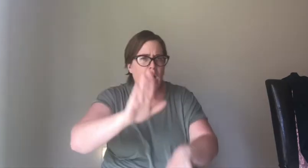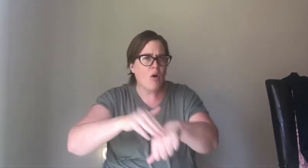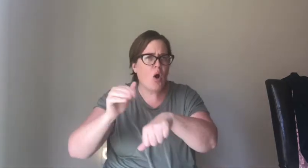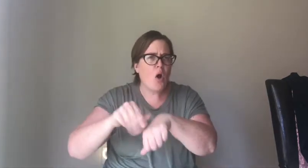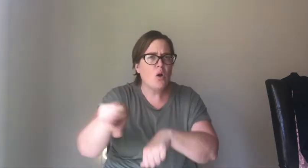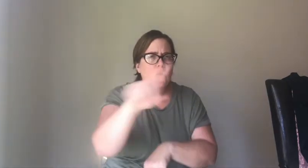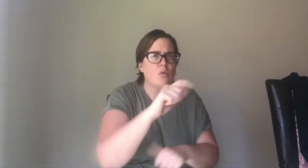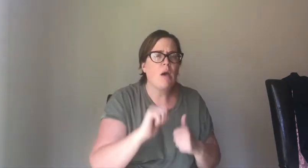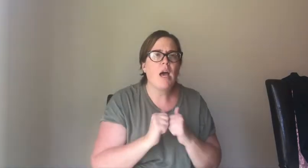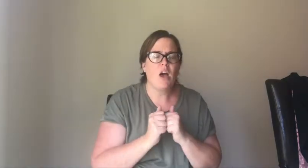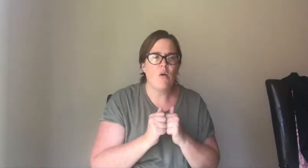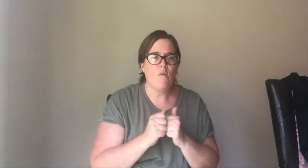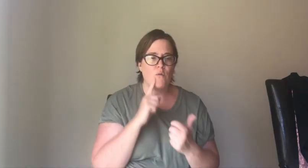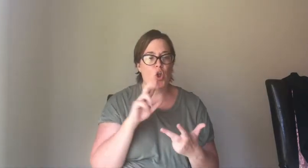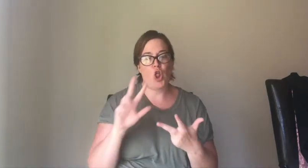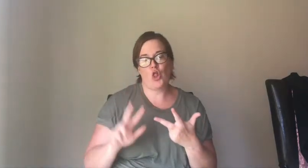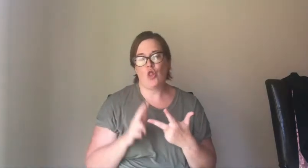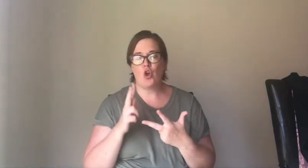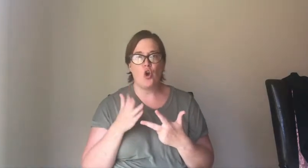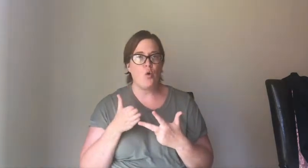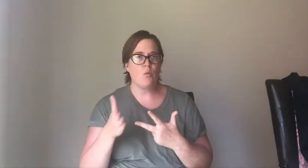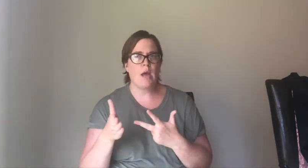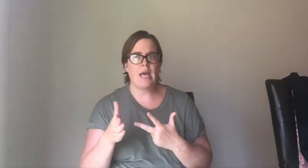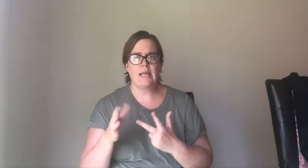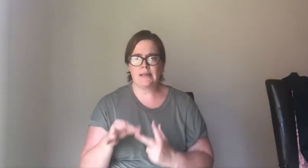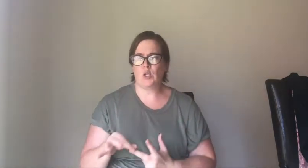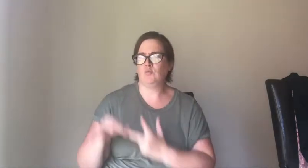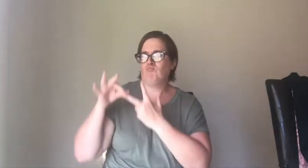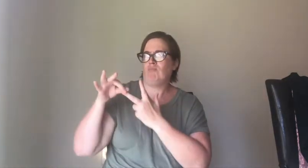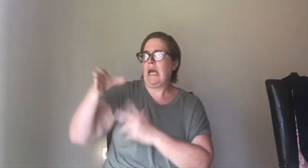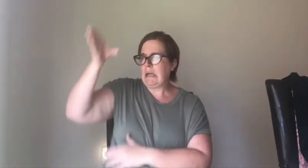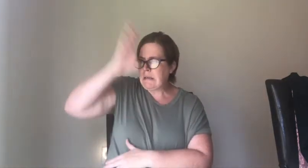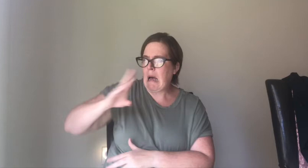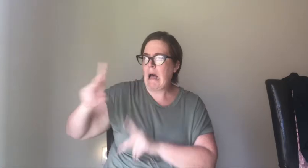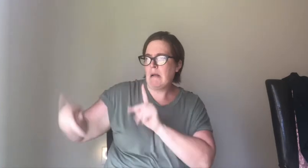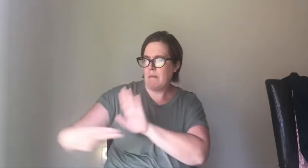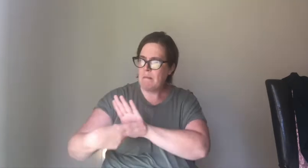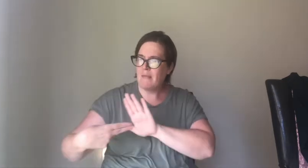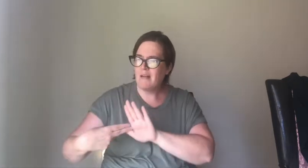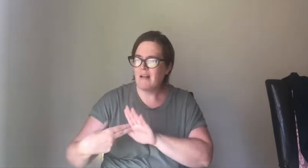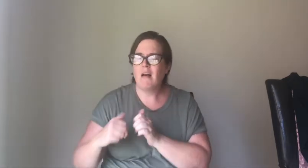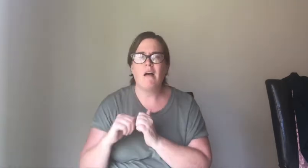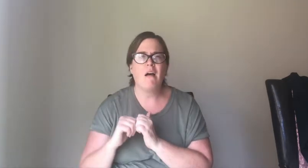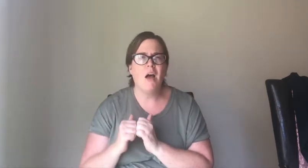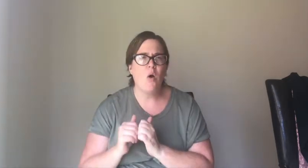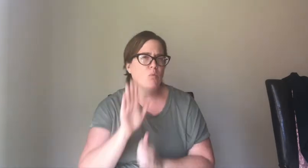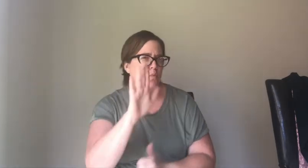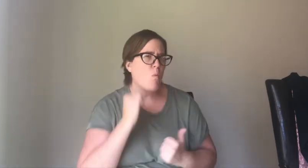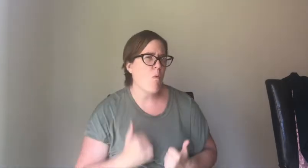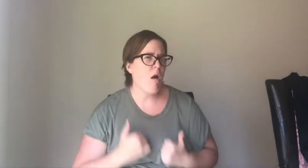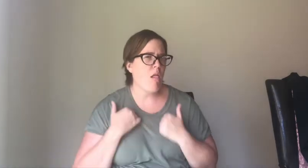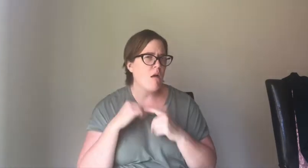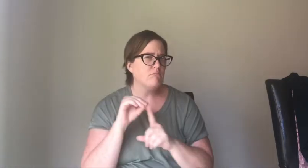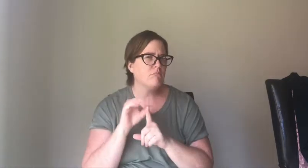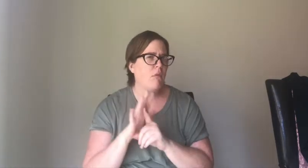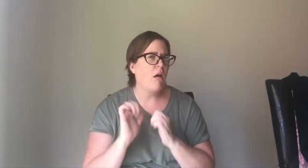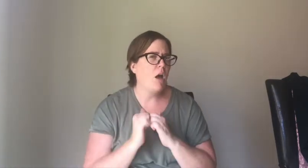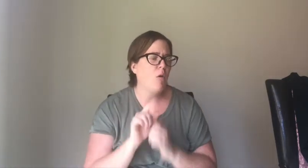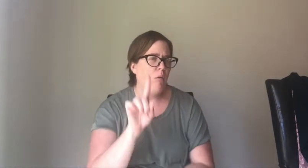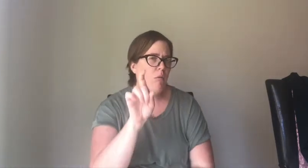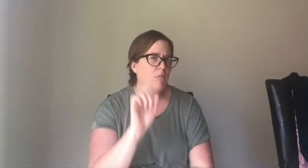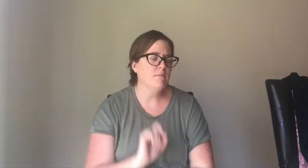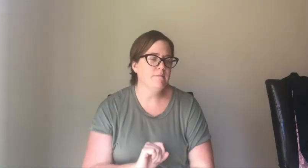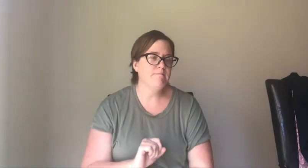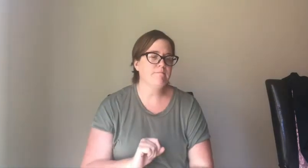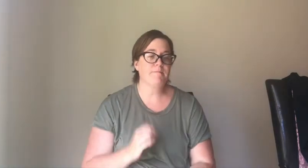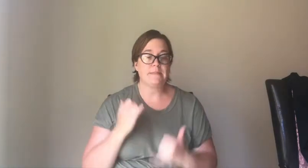be different? How is God calling you to stand out, to be different in the things that you